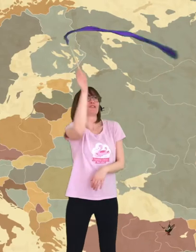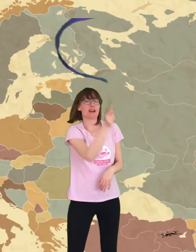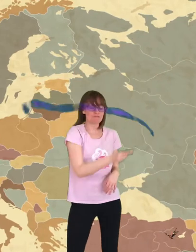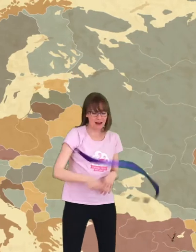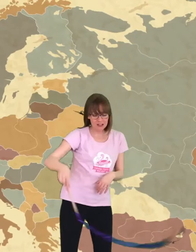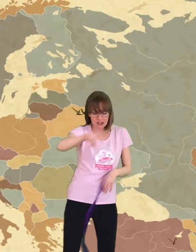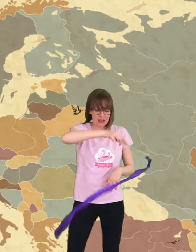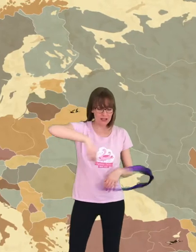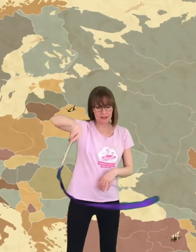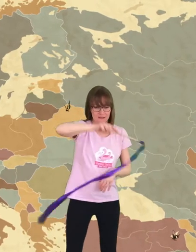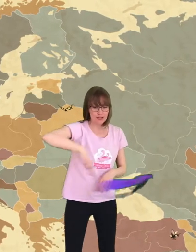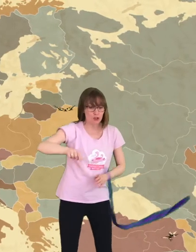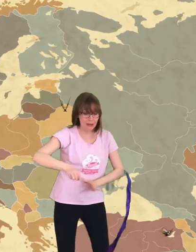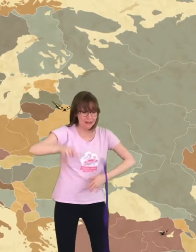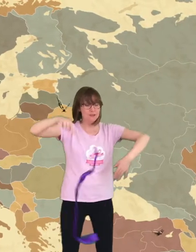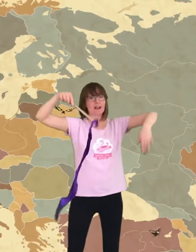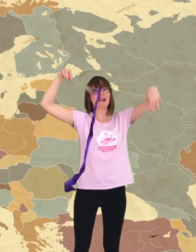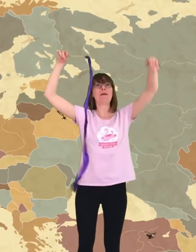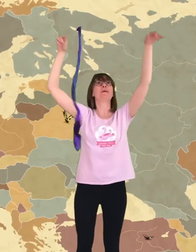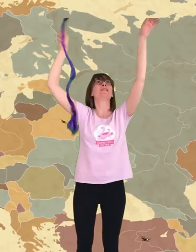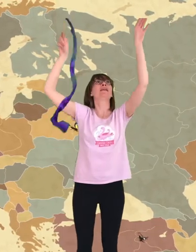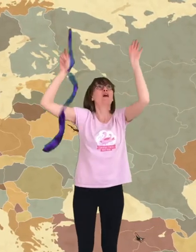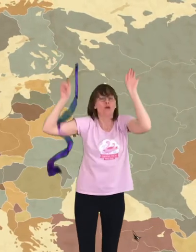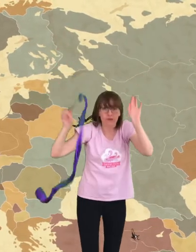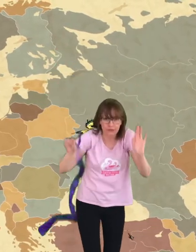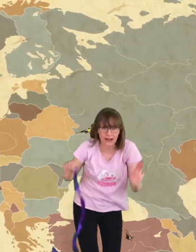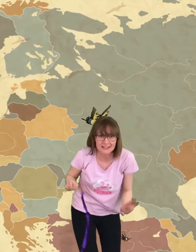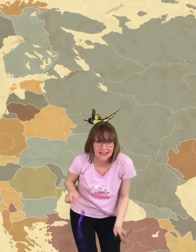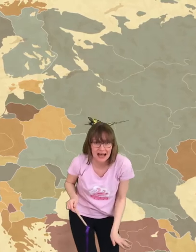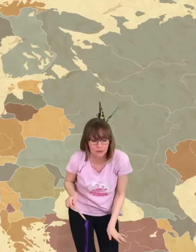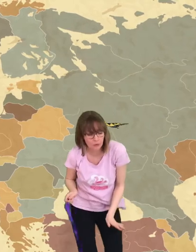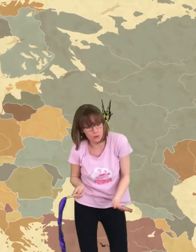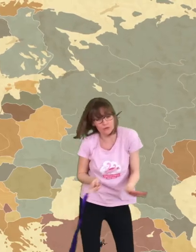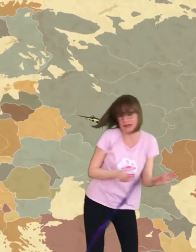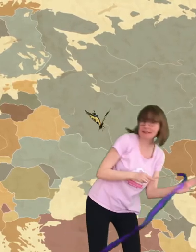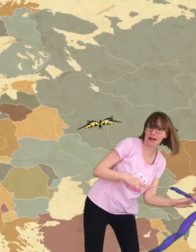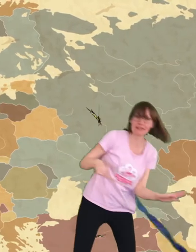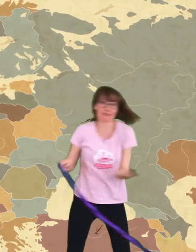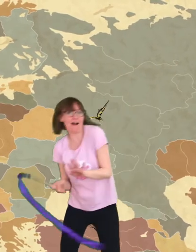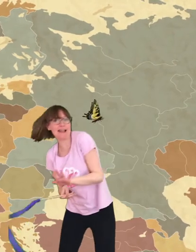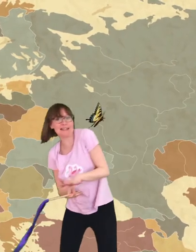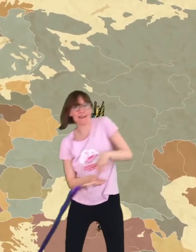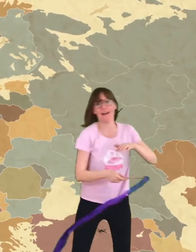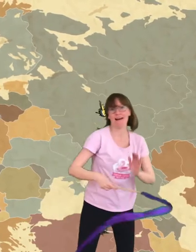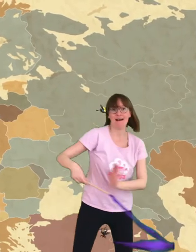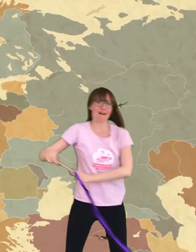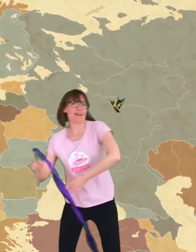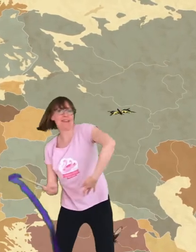Moving it in different directions. You might like to fly up or fly down or fly side to